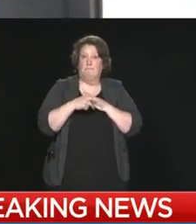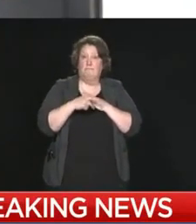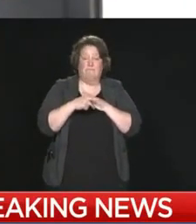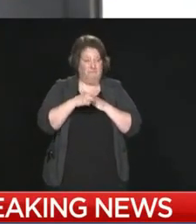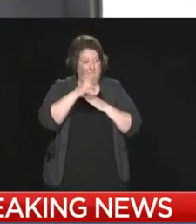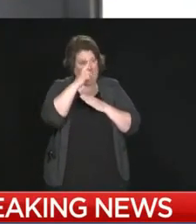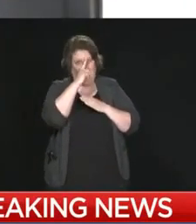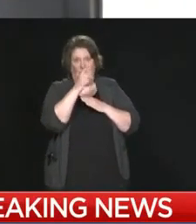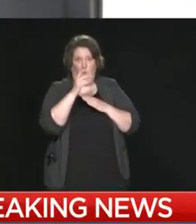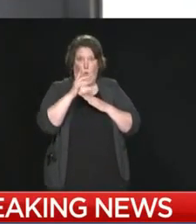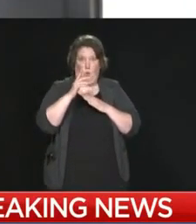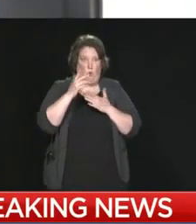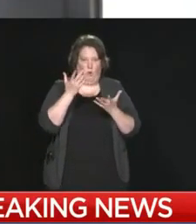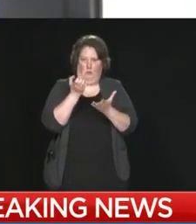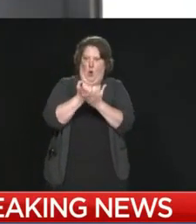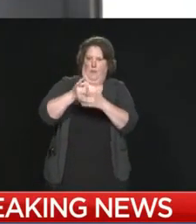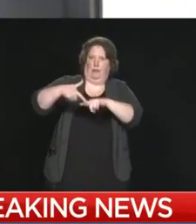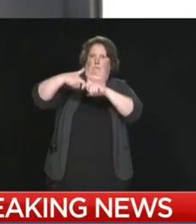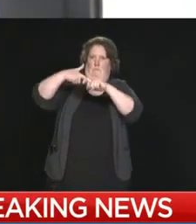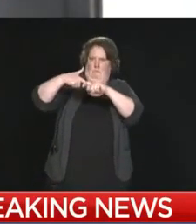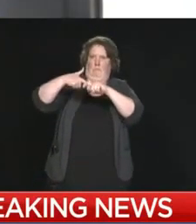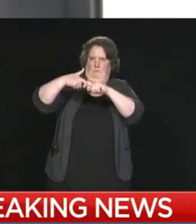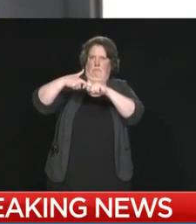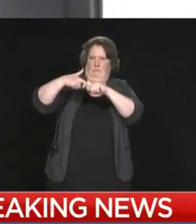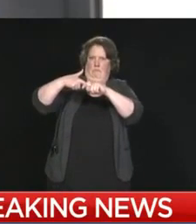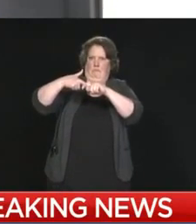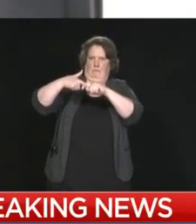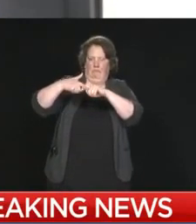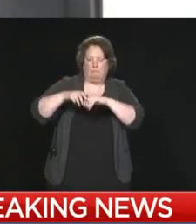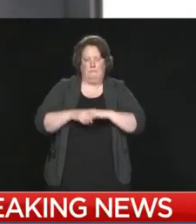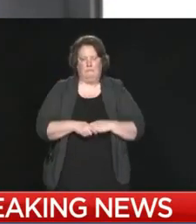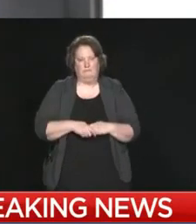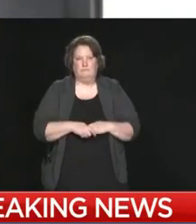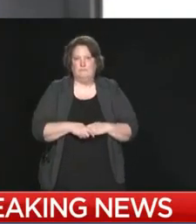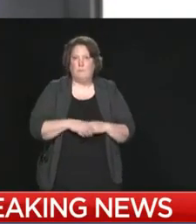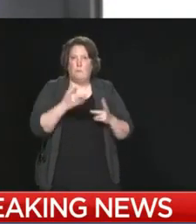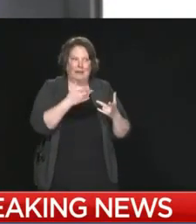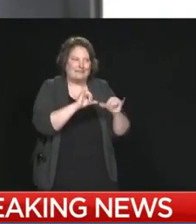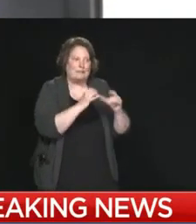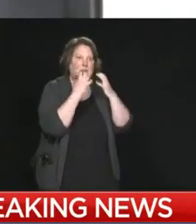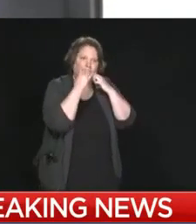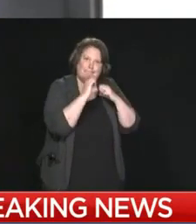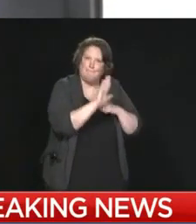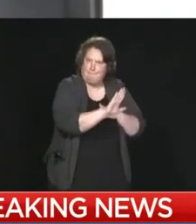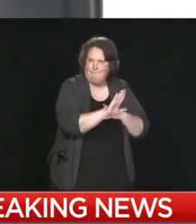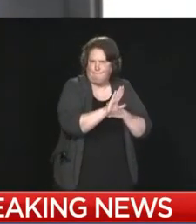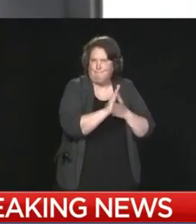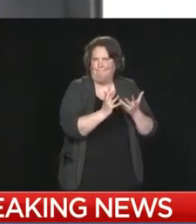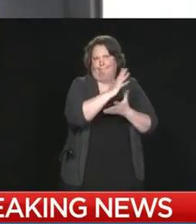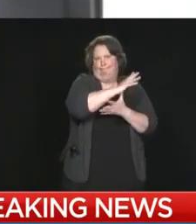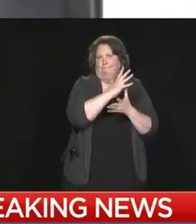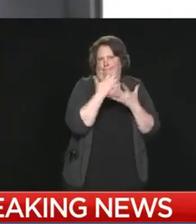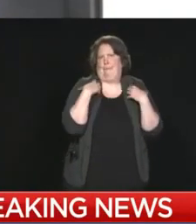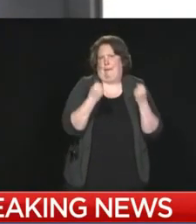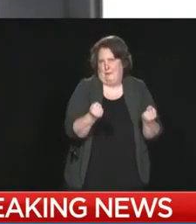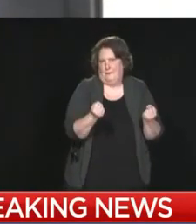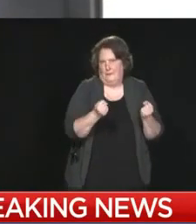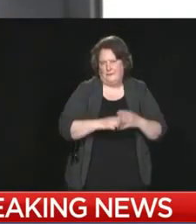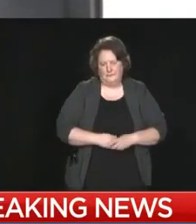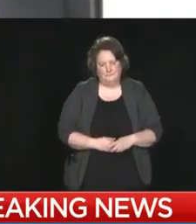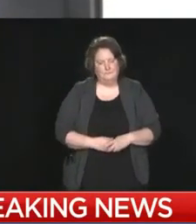and we needed the economy to lock down to protect people's health. Of course,